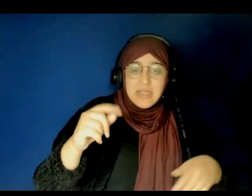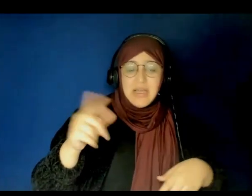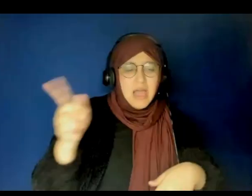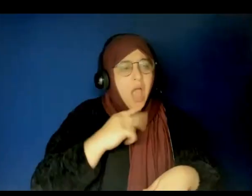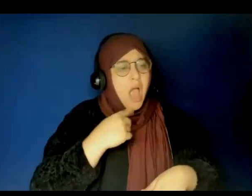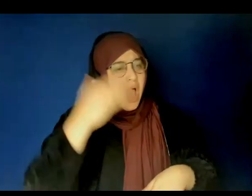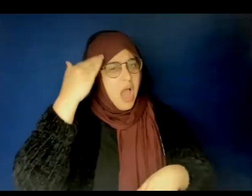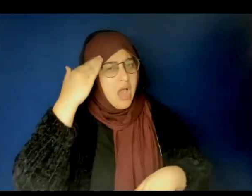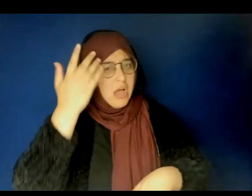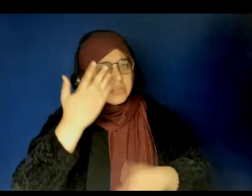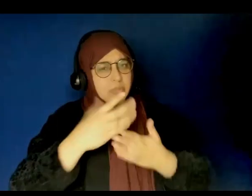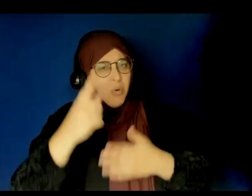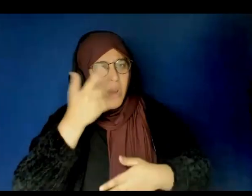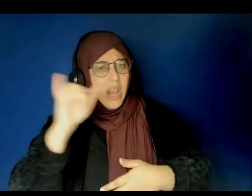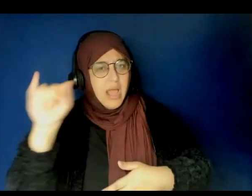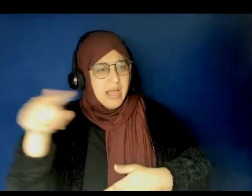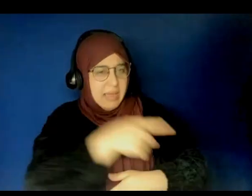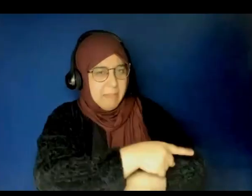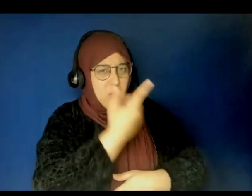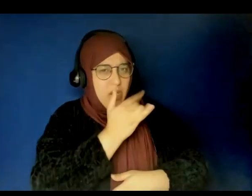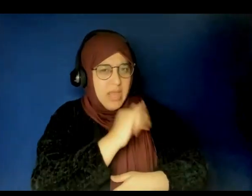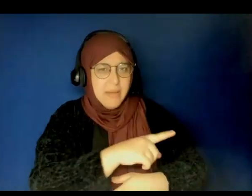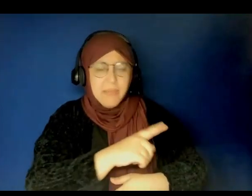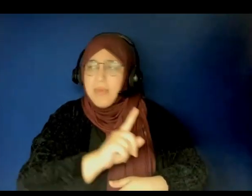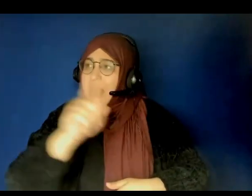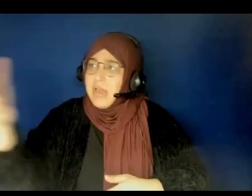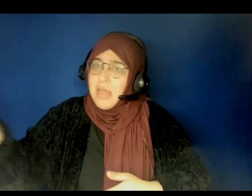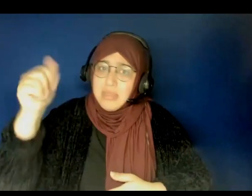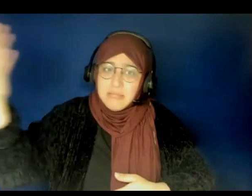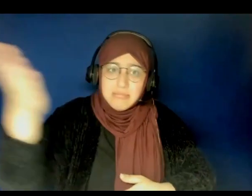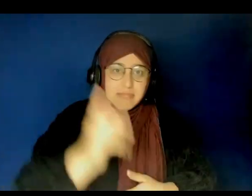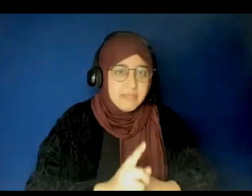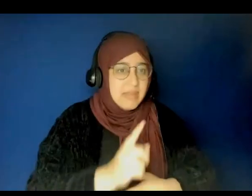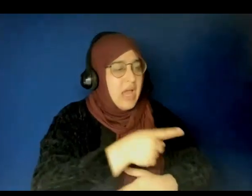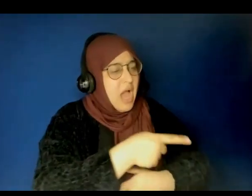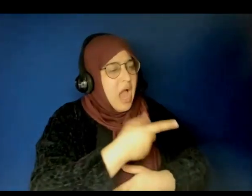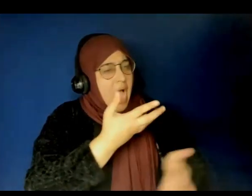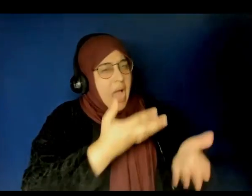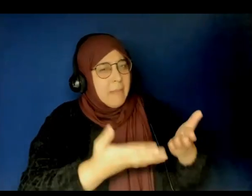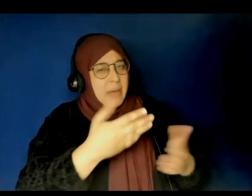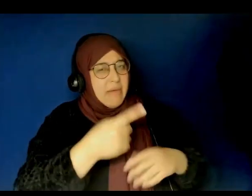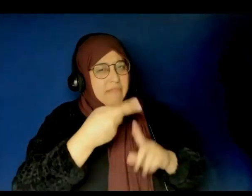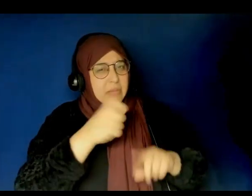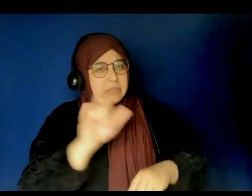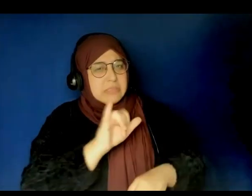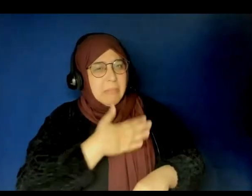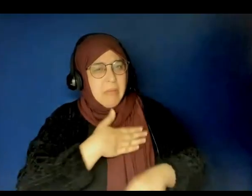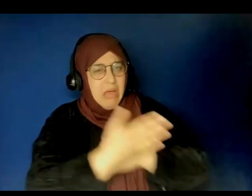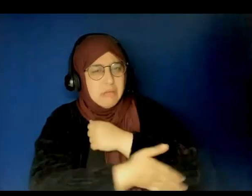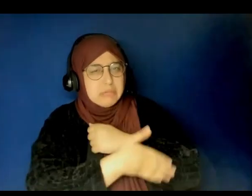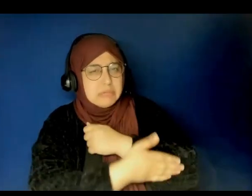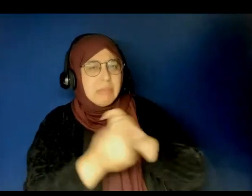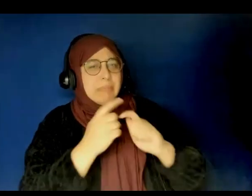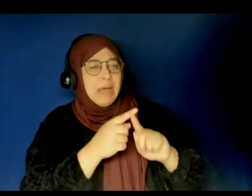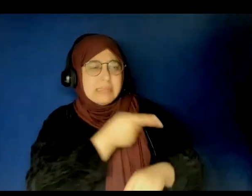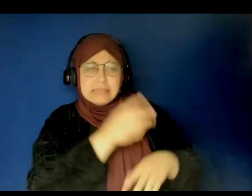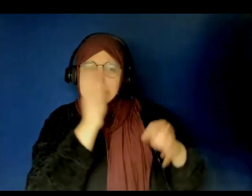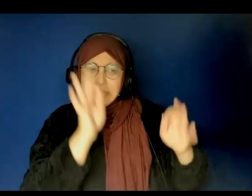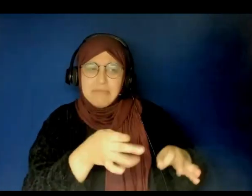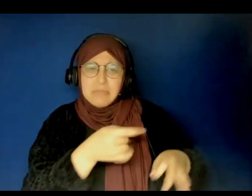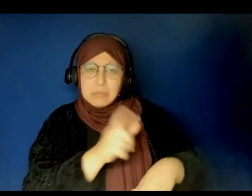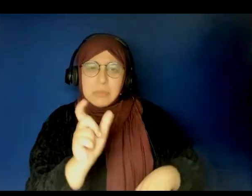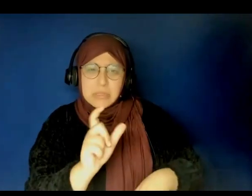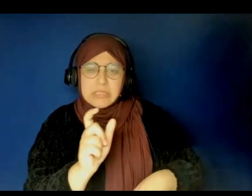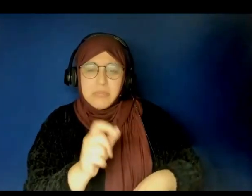looks like him. He brought in somebody and goes, oh, yeah, this guy's probably from the same country, but he's definitely a